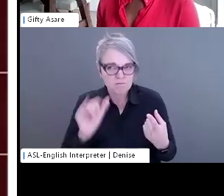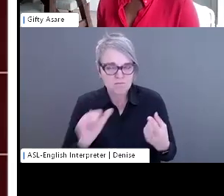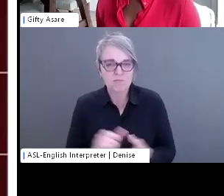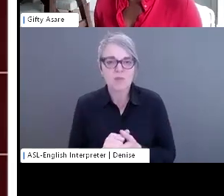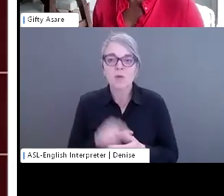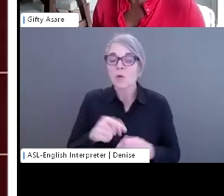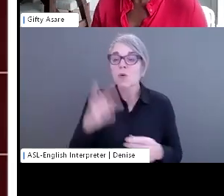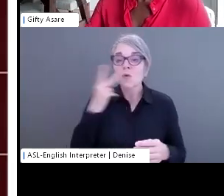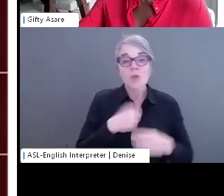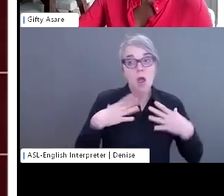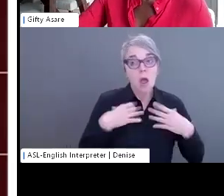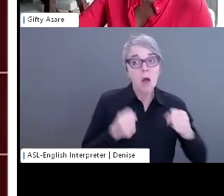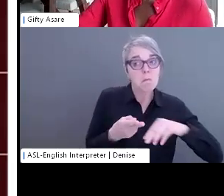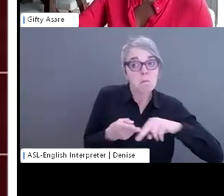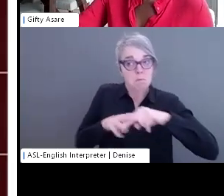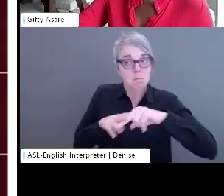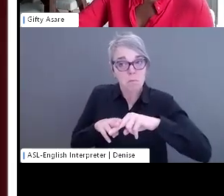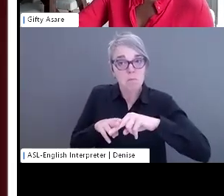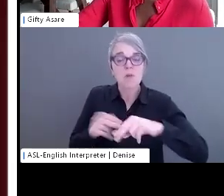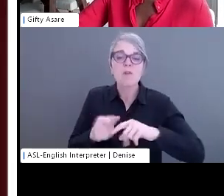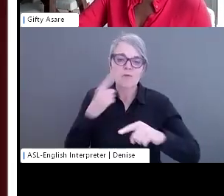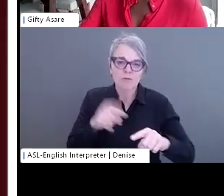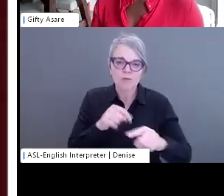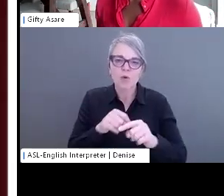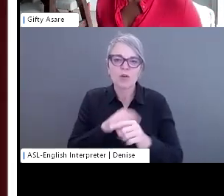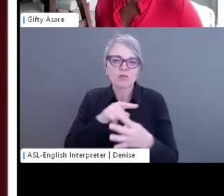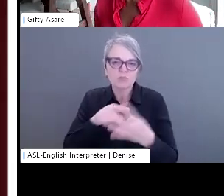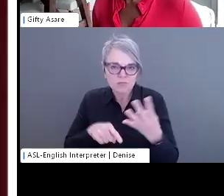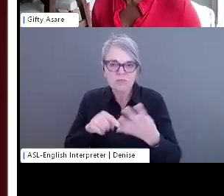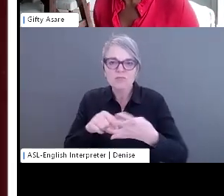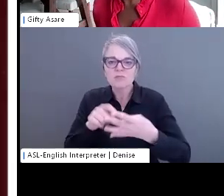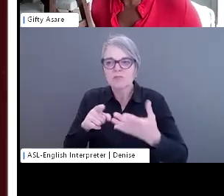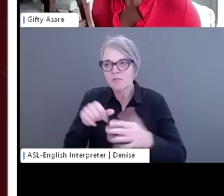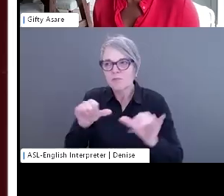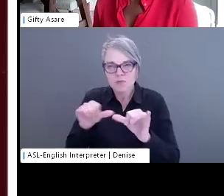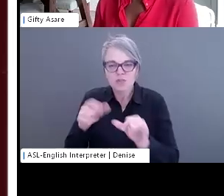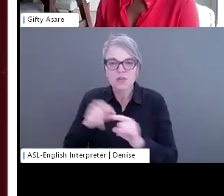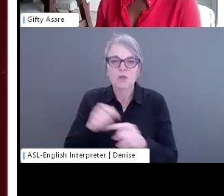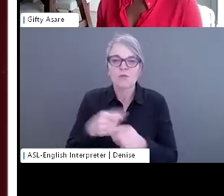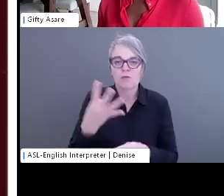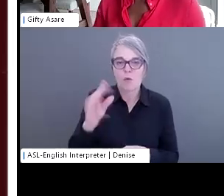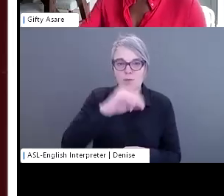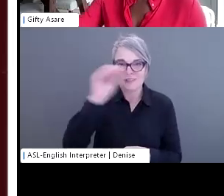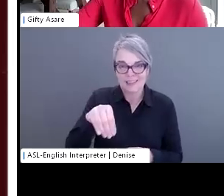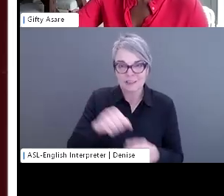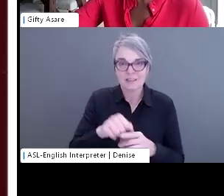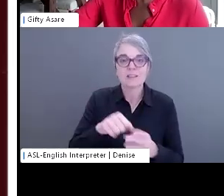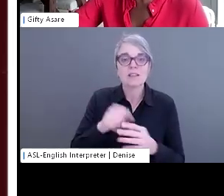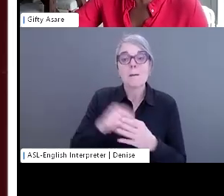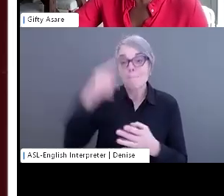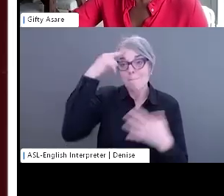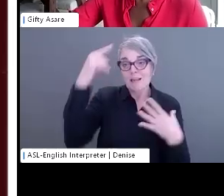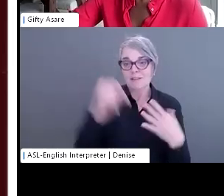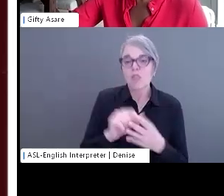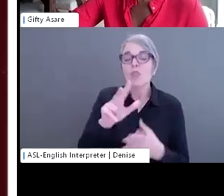based on self-report measures. So a 4% increase. Mental health increased 34% across